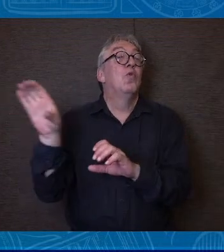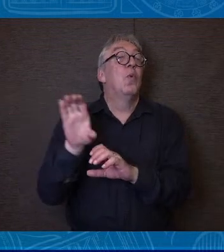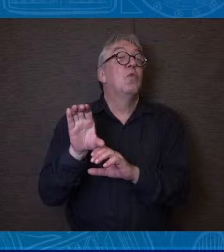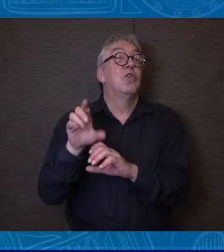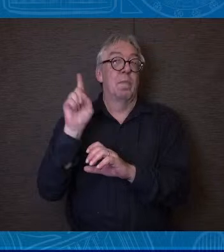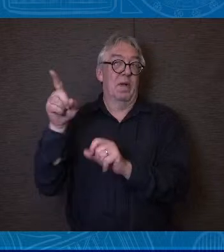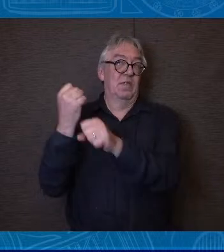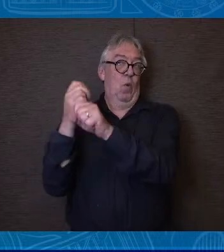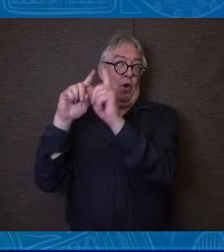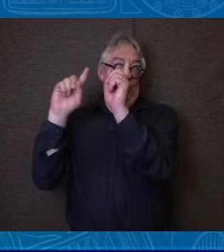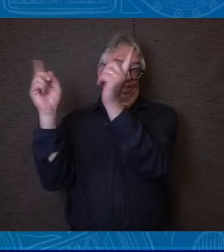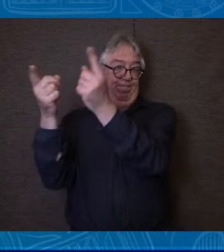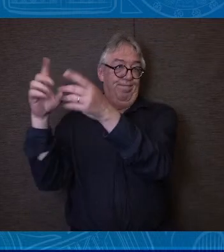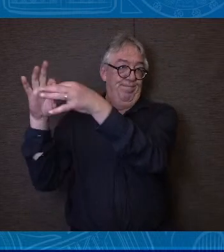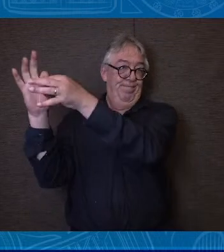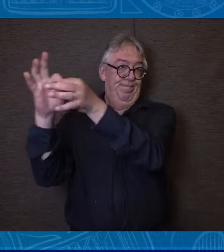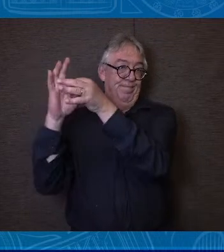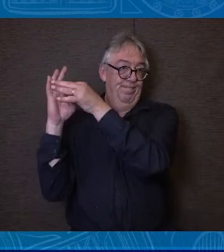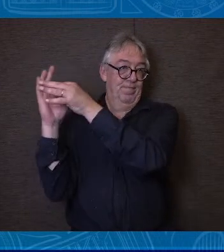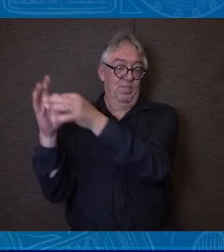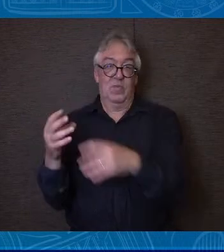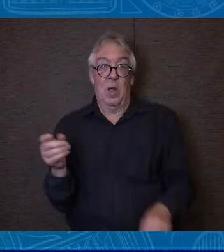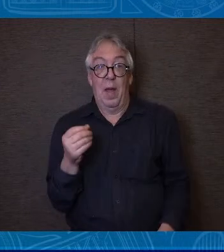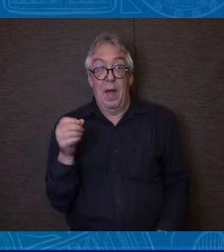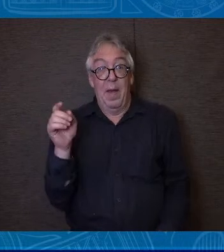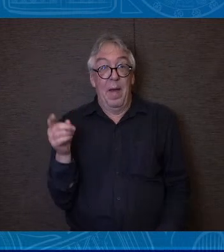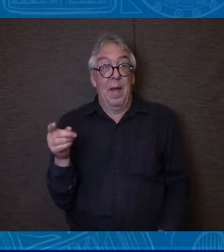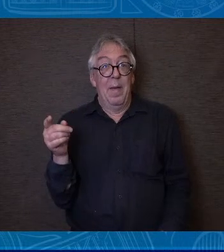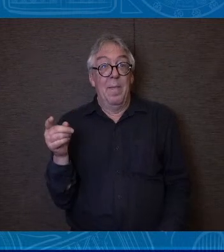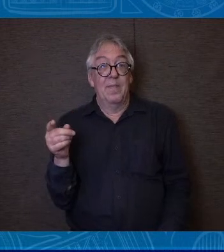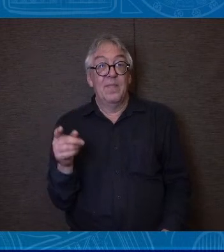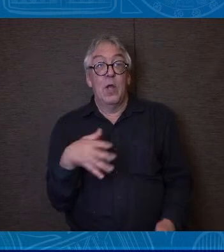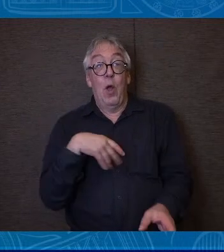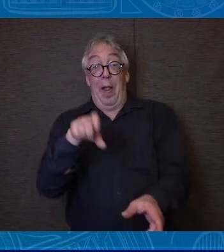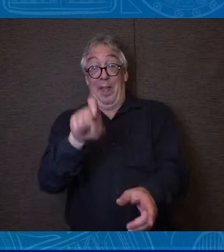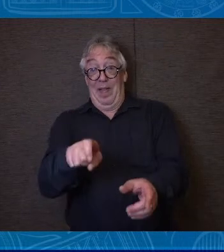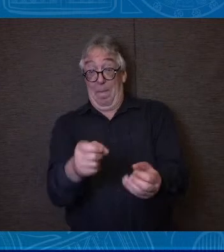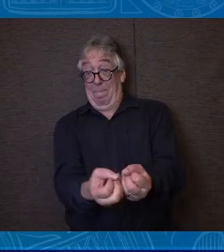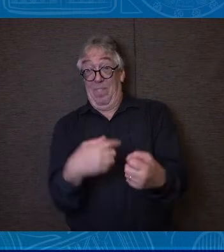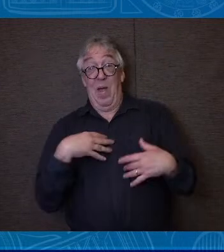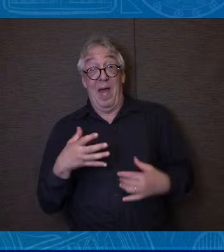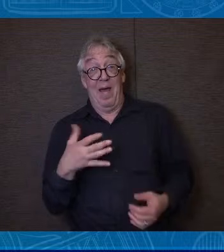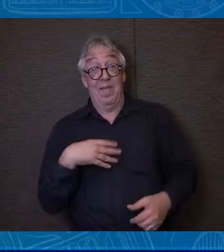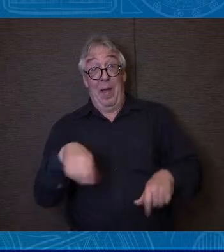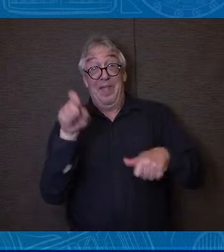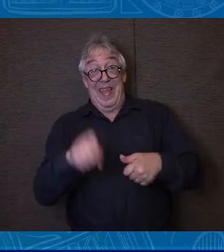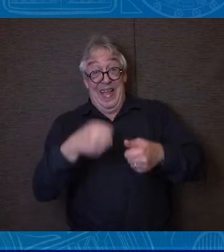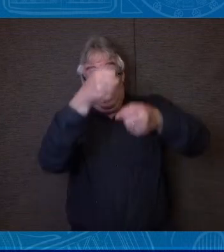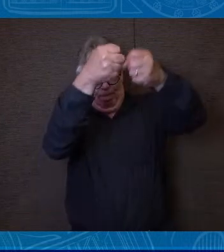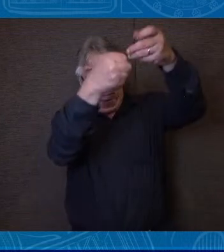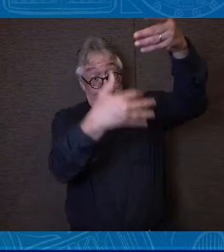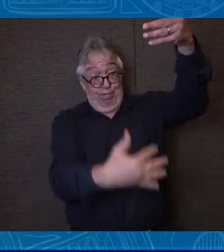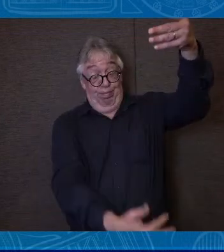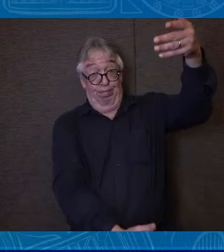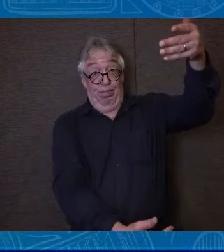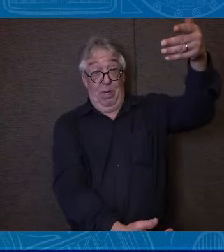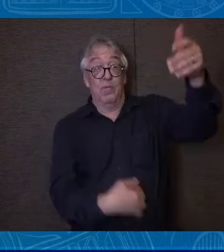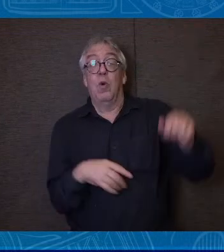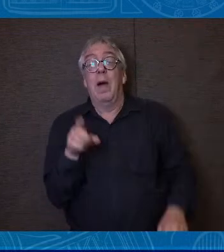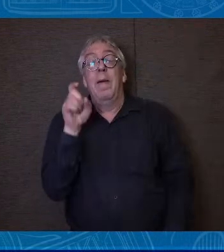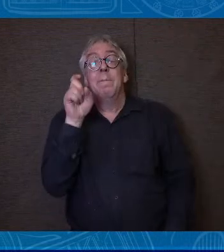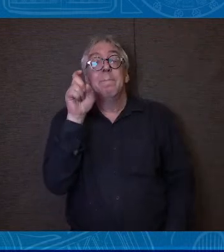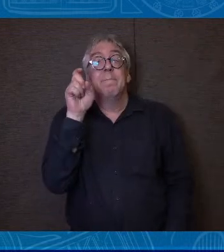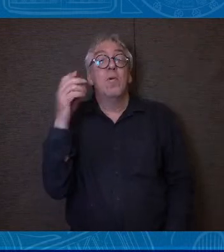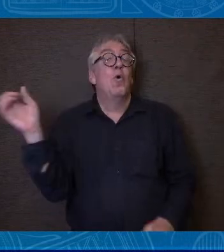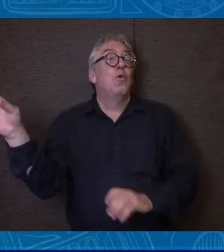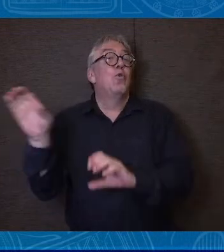because there's so many things, so many priorities, and so the needs are very high. So it's important to have this also coordination